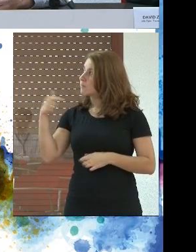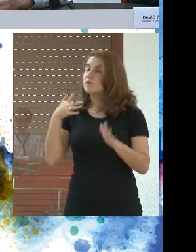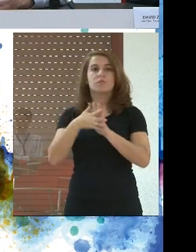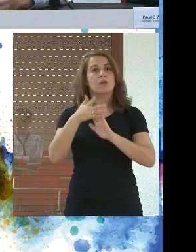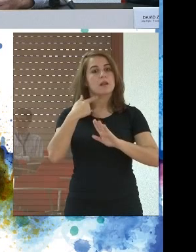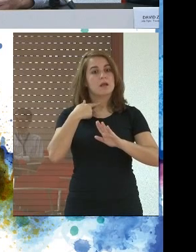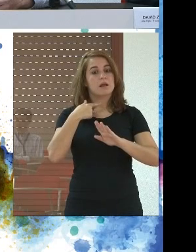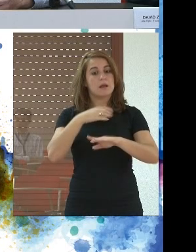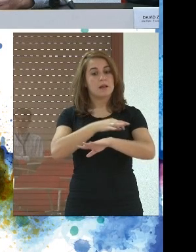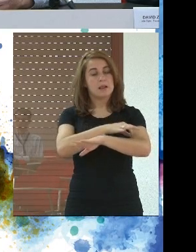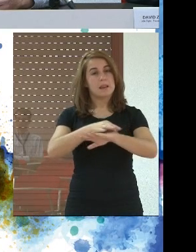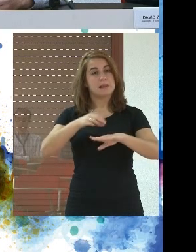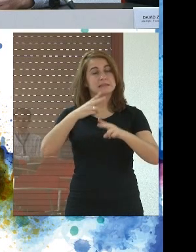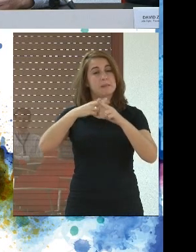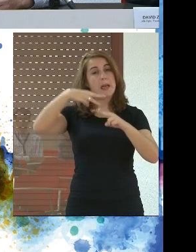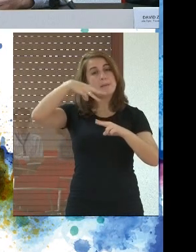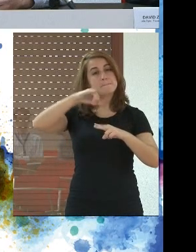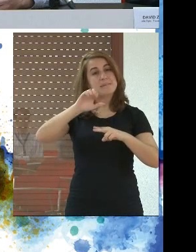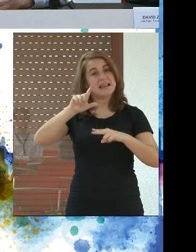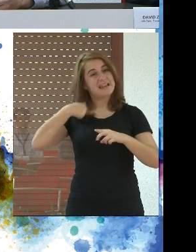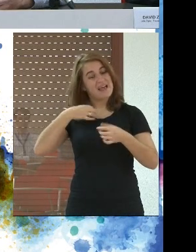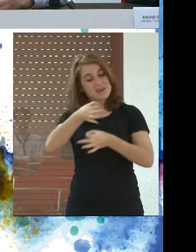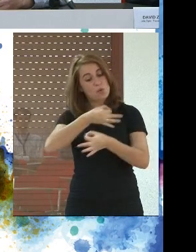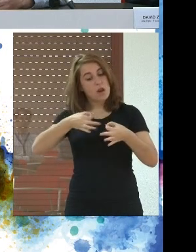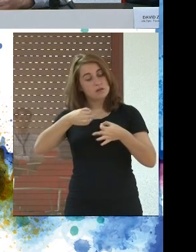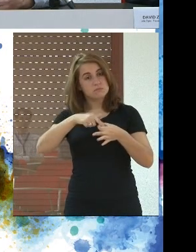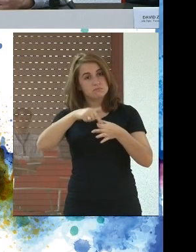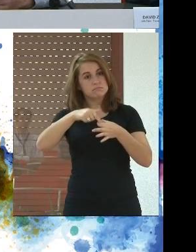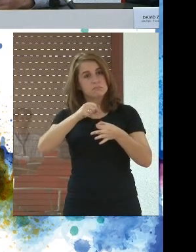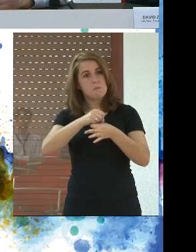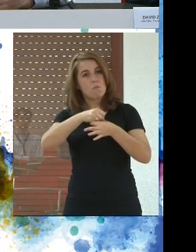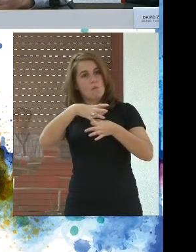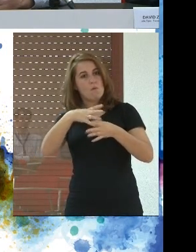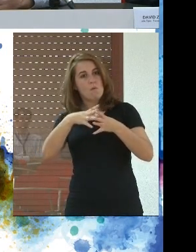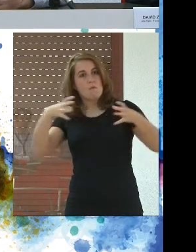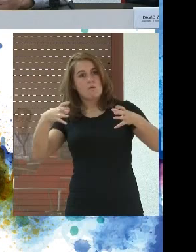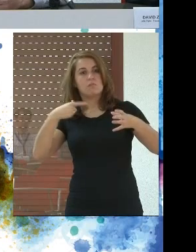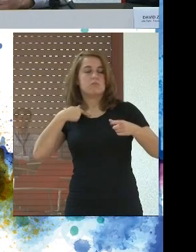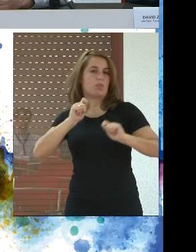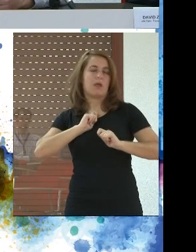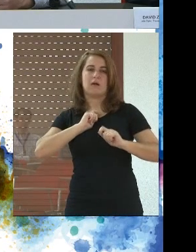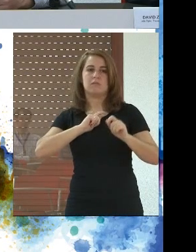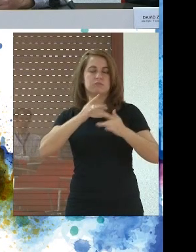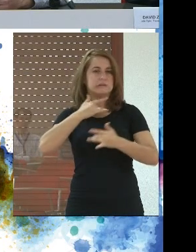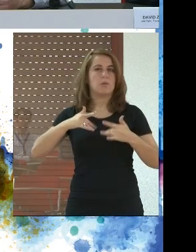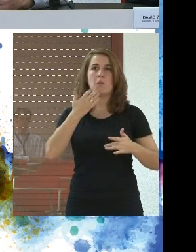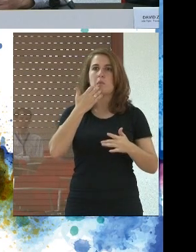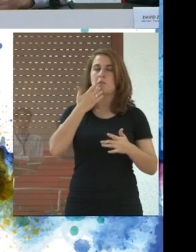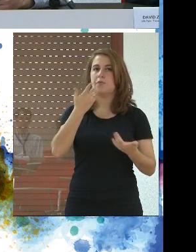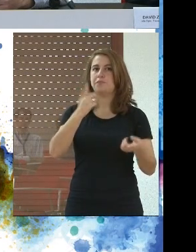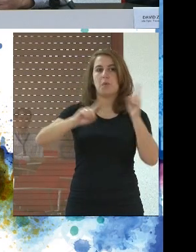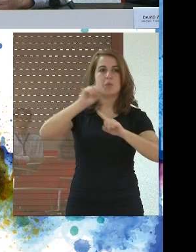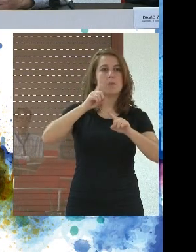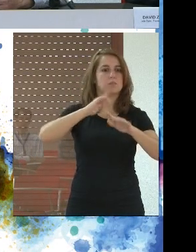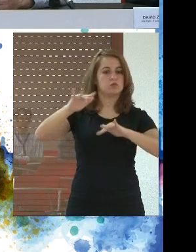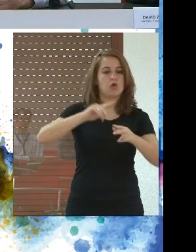by producing a series of swelling in the neurons, which can lead to a broad range of symptoms such as